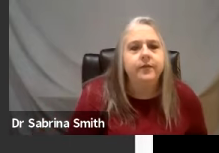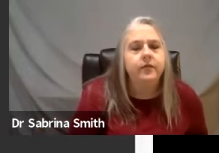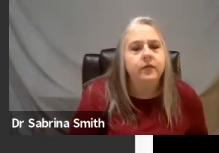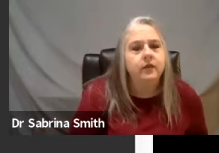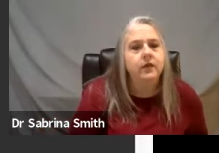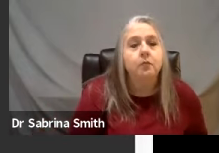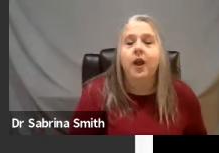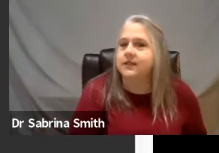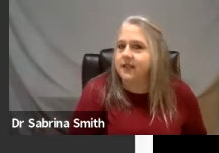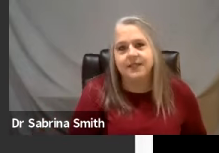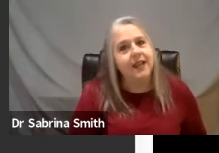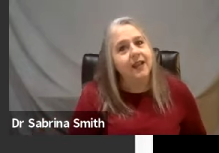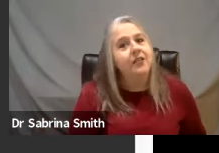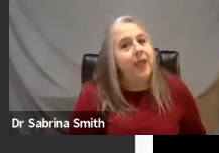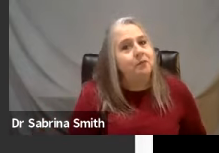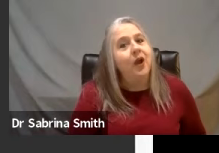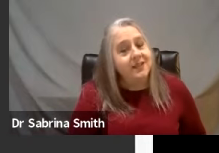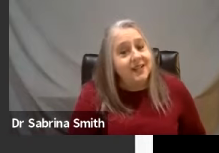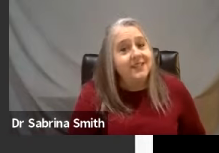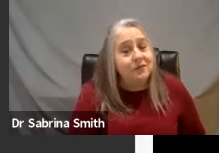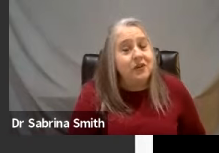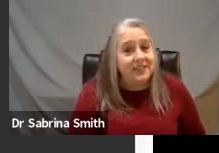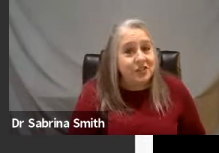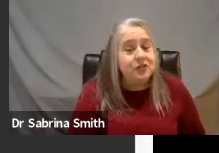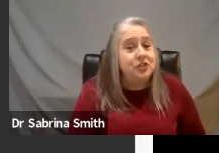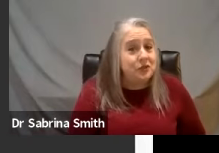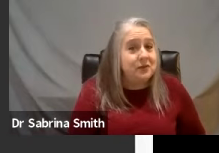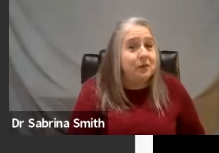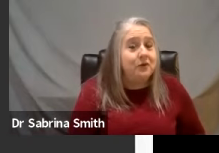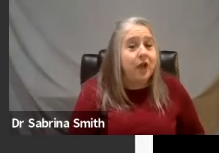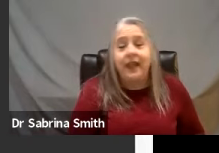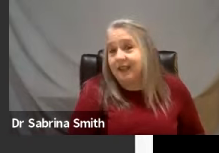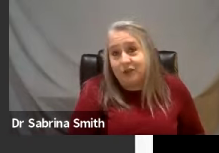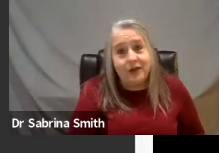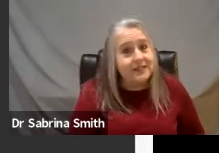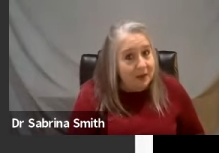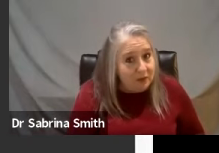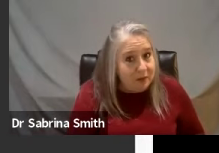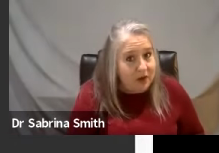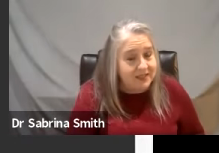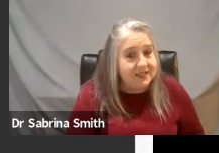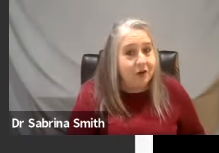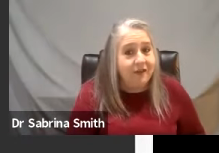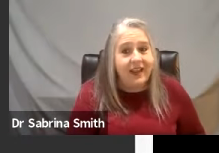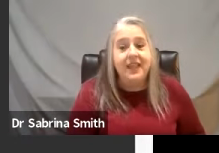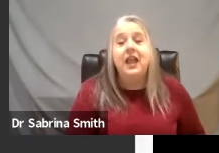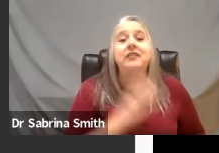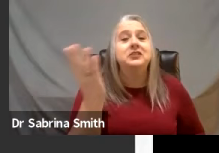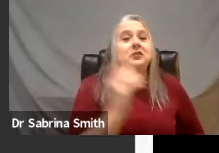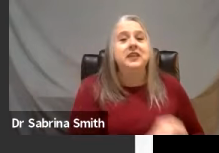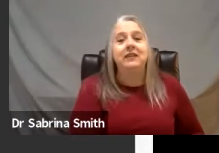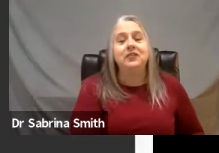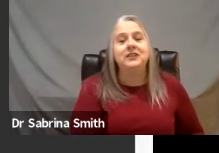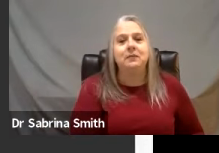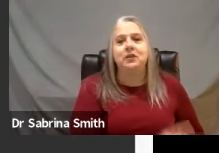3. Processing, that processing will get you. Did you see what we were talking? I had given you an example of that processing already. And then as